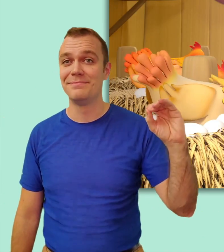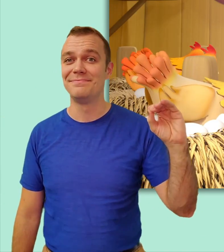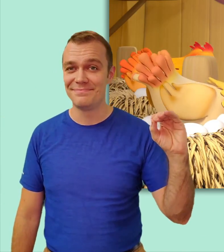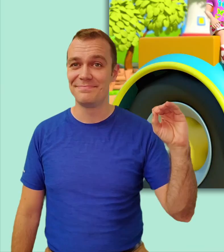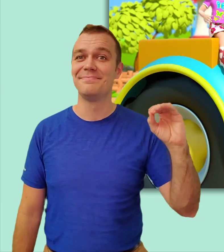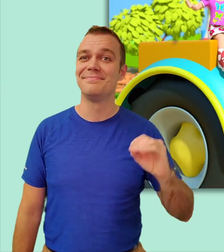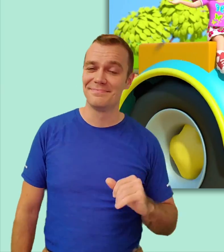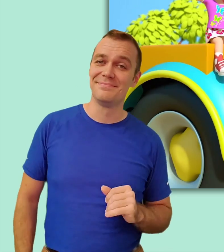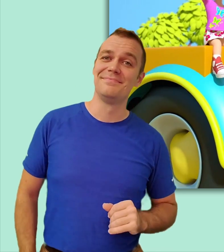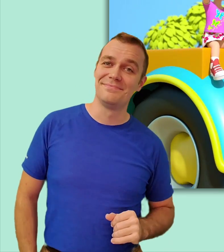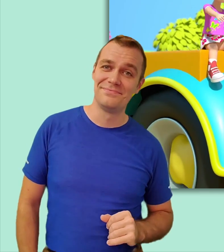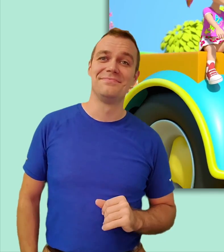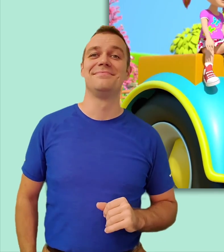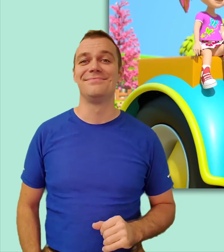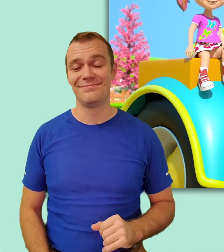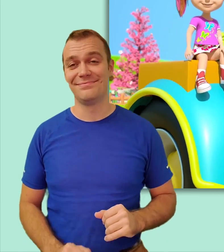E-I-E-I-O.